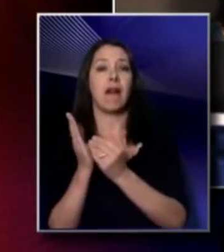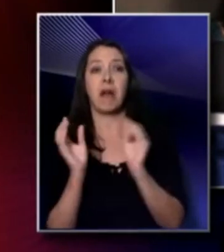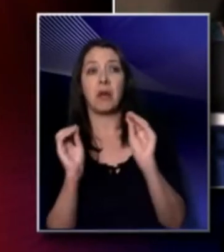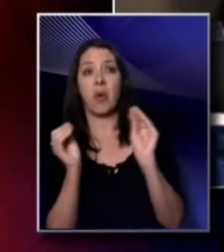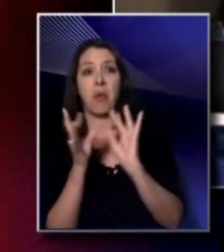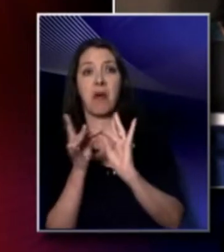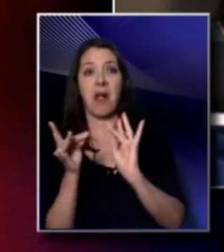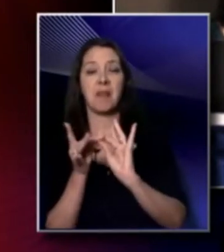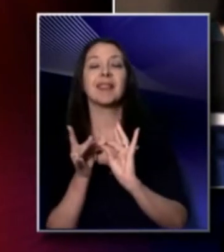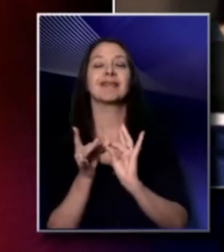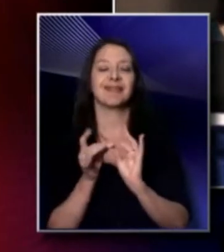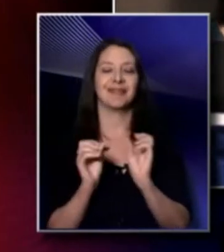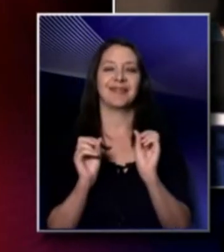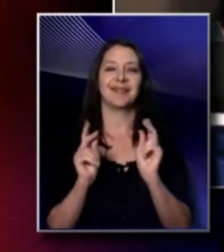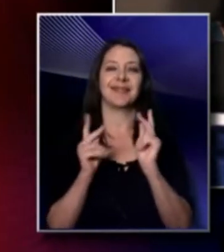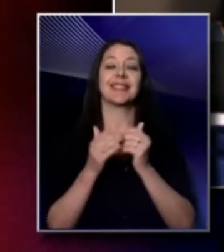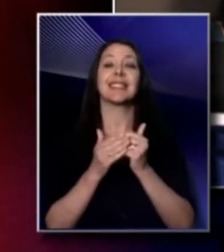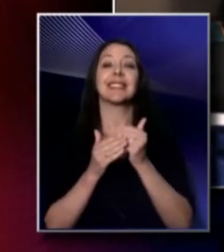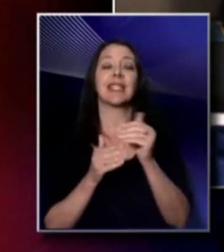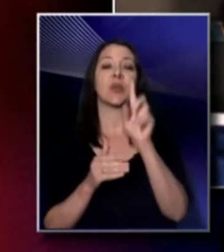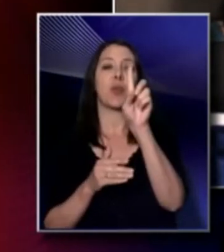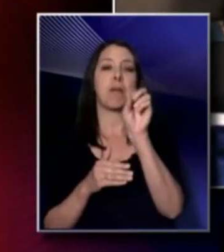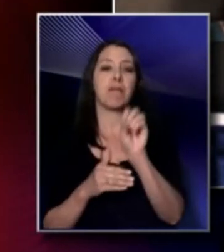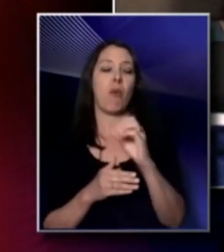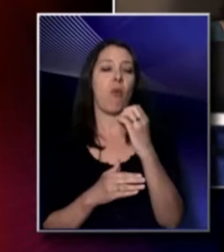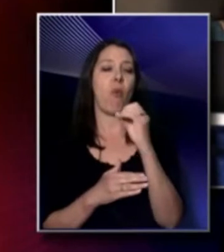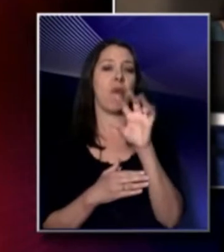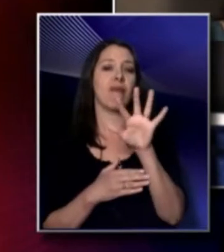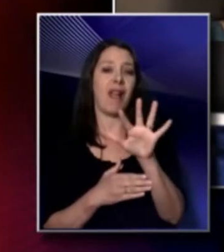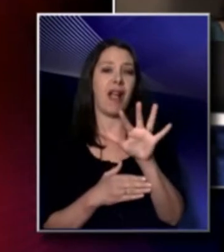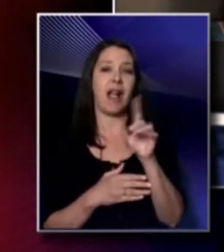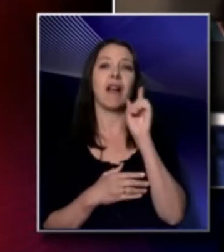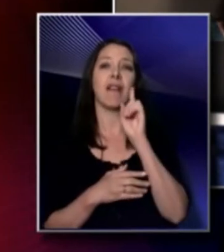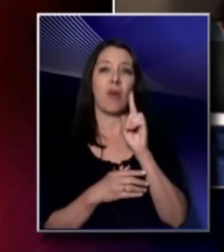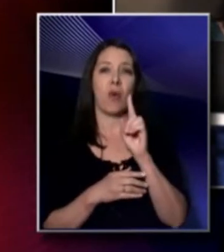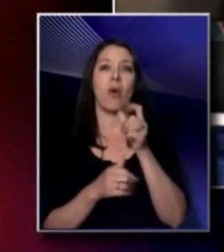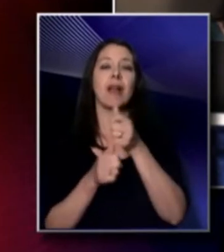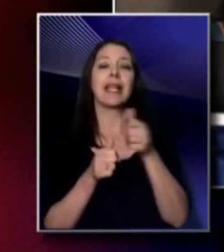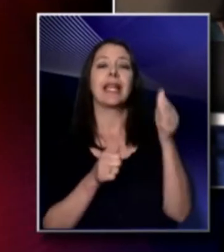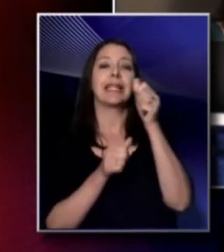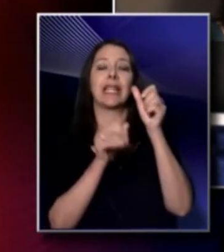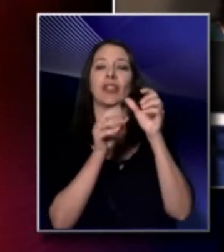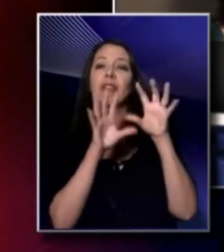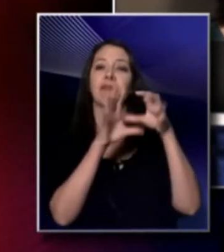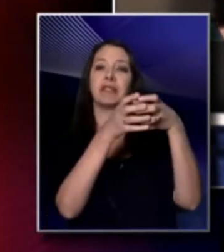comments, okay? Next, 1.05, executive team reports.